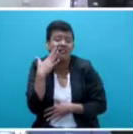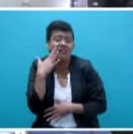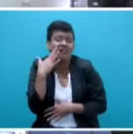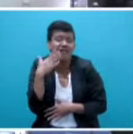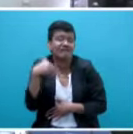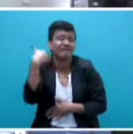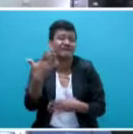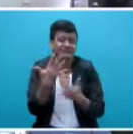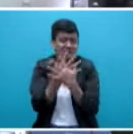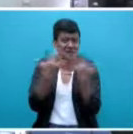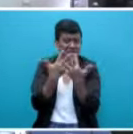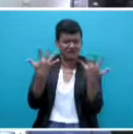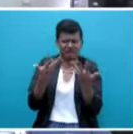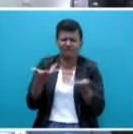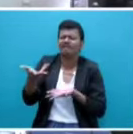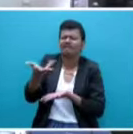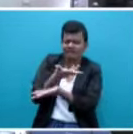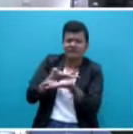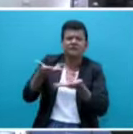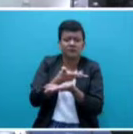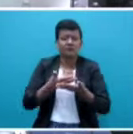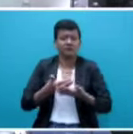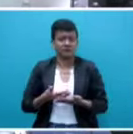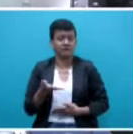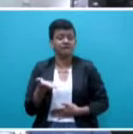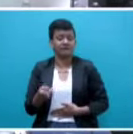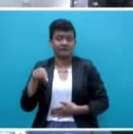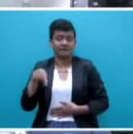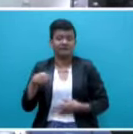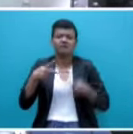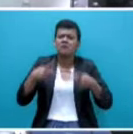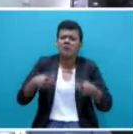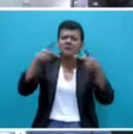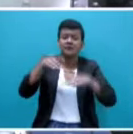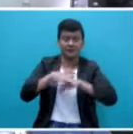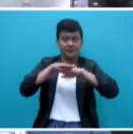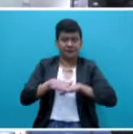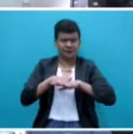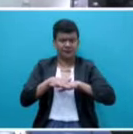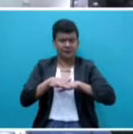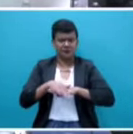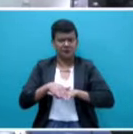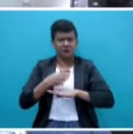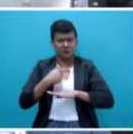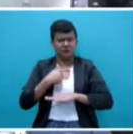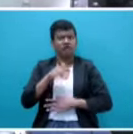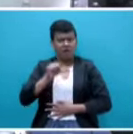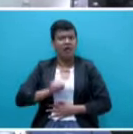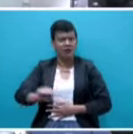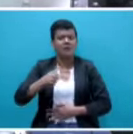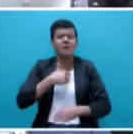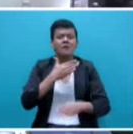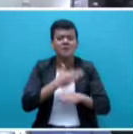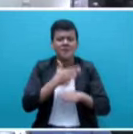that the proposed sitting calendar will allow the real work of the Parliament to continue in the committee